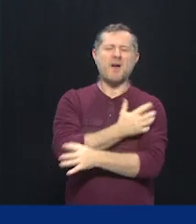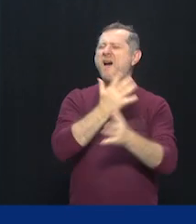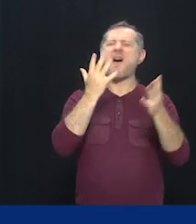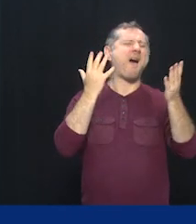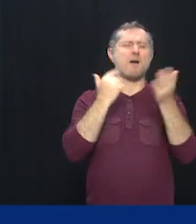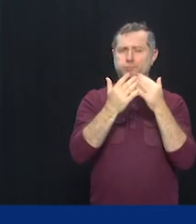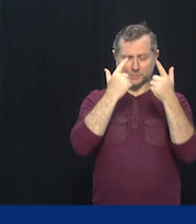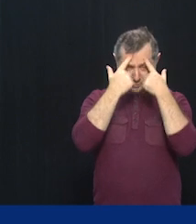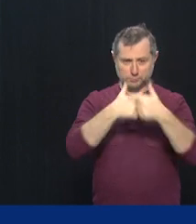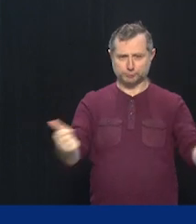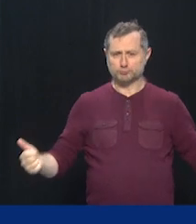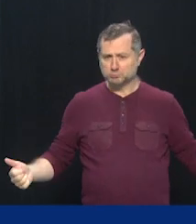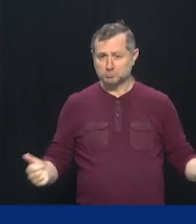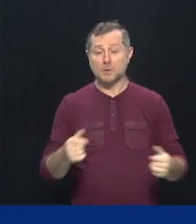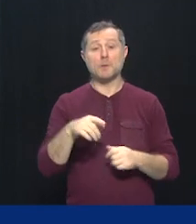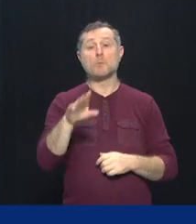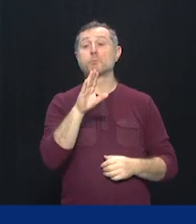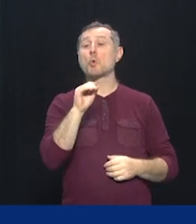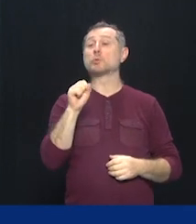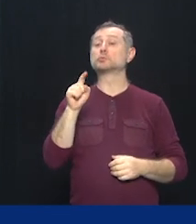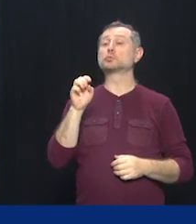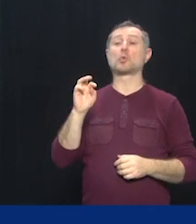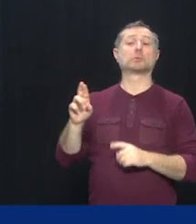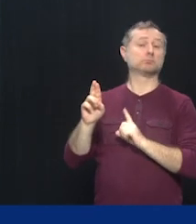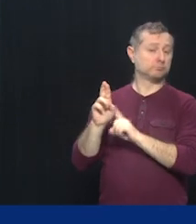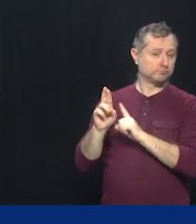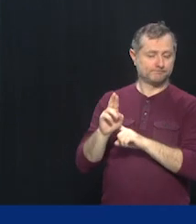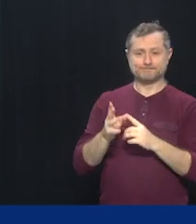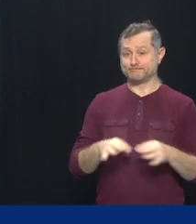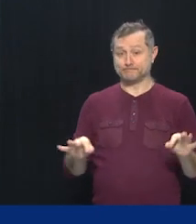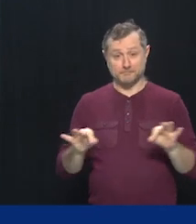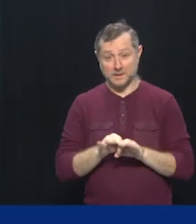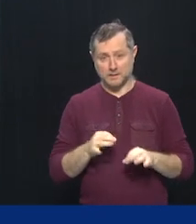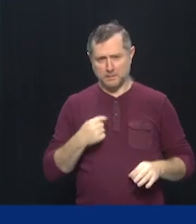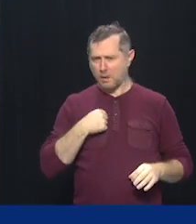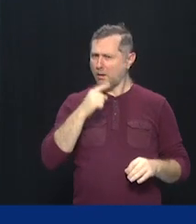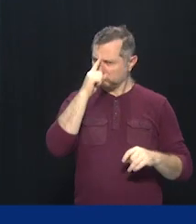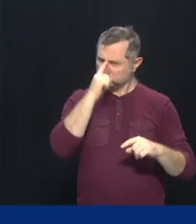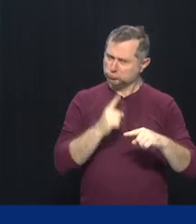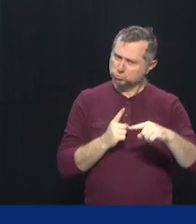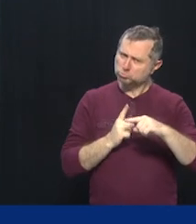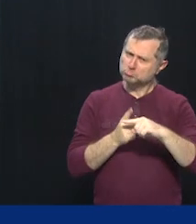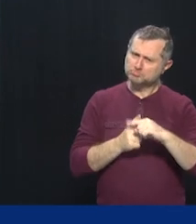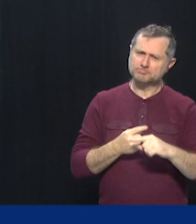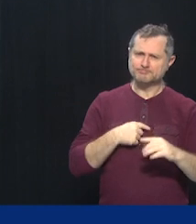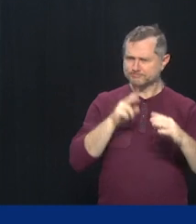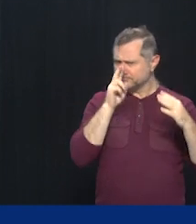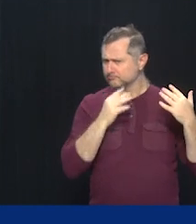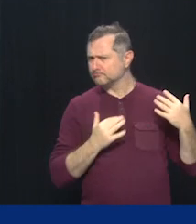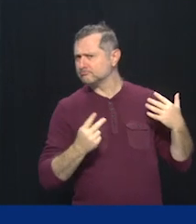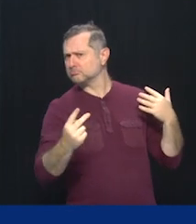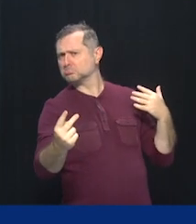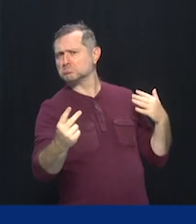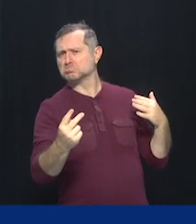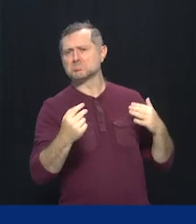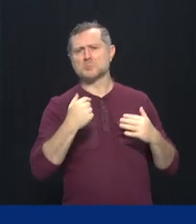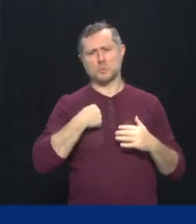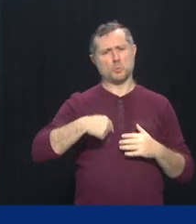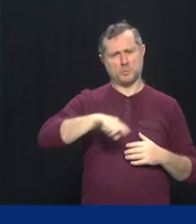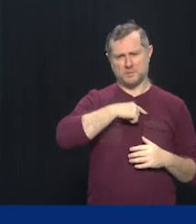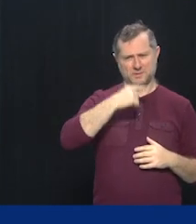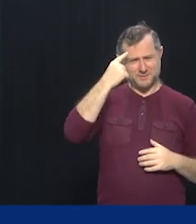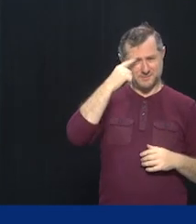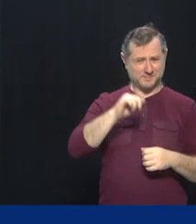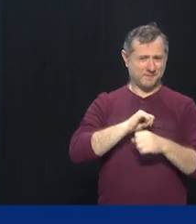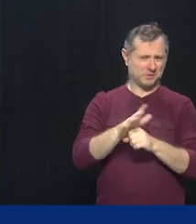as much as I'm an optimist, and we all thought we'd be turning the page on anything related to the pandemic, certainly by this time, we have